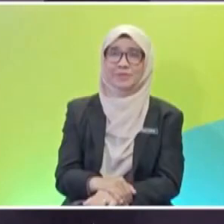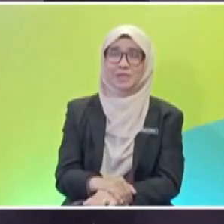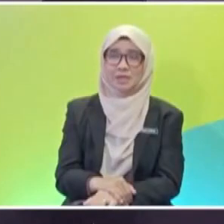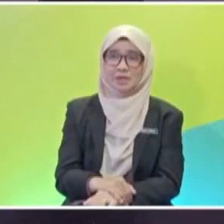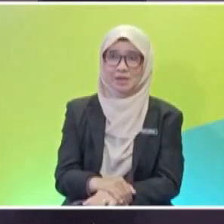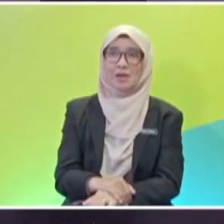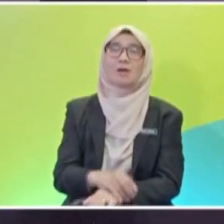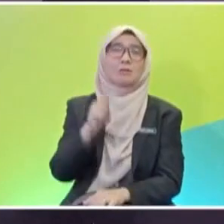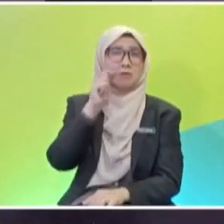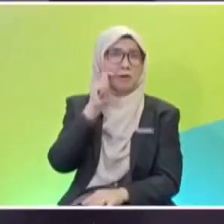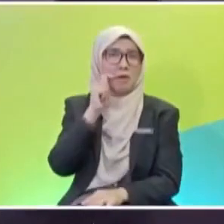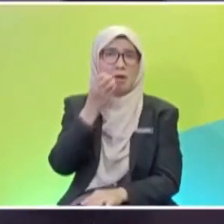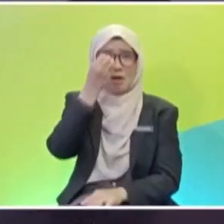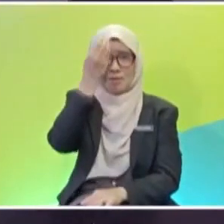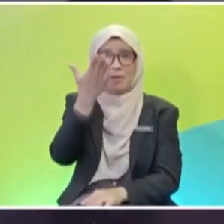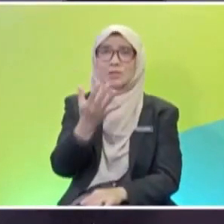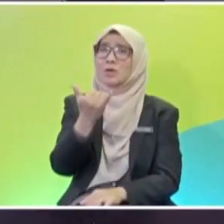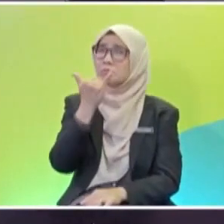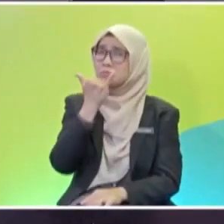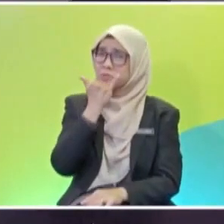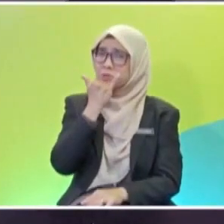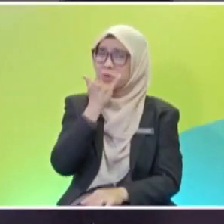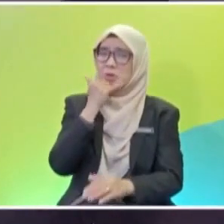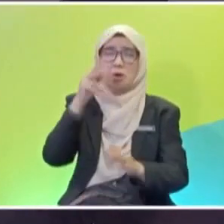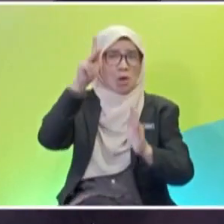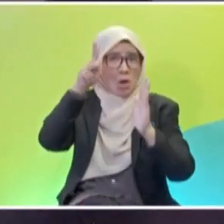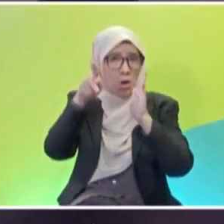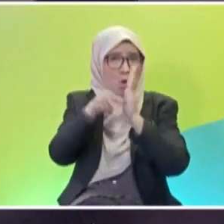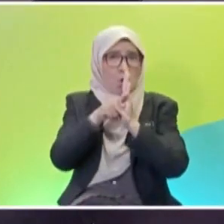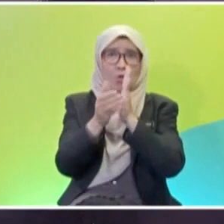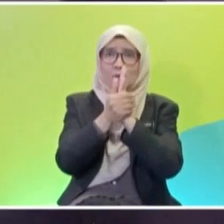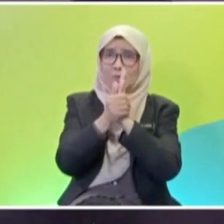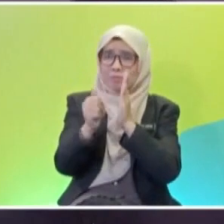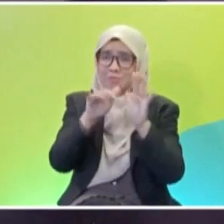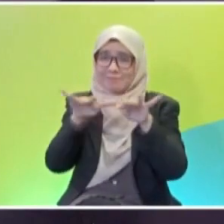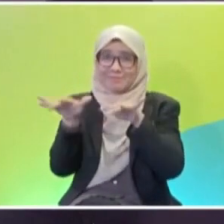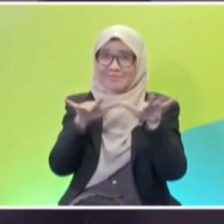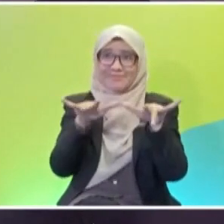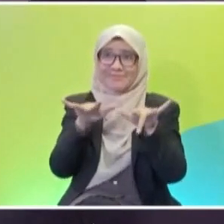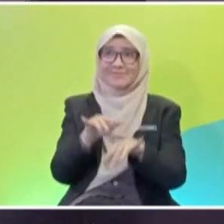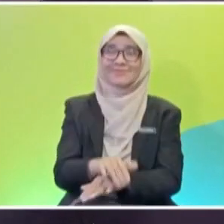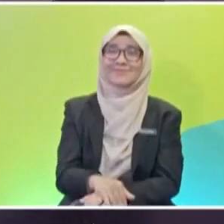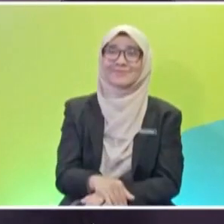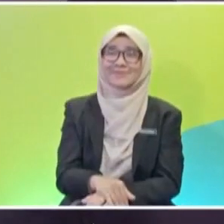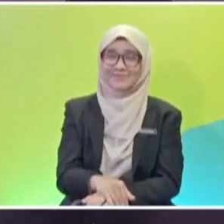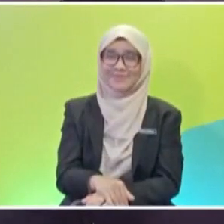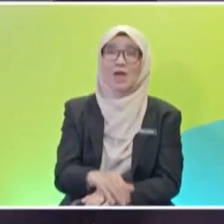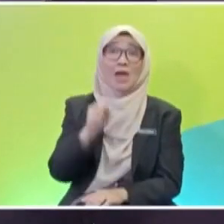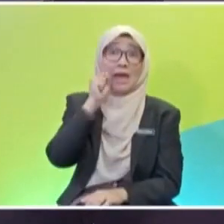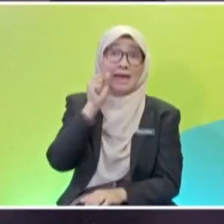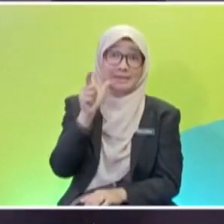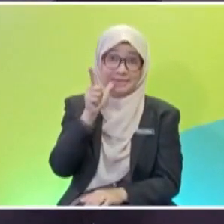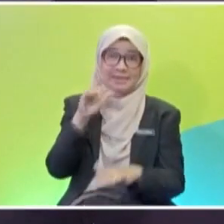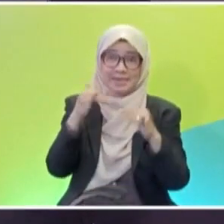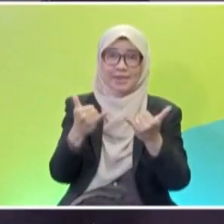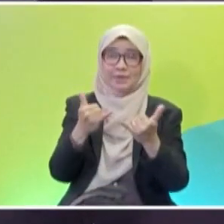no. Wrong. No. Okay. So what about Shenlin? What do you think? For the first or second question? For the first question. We'll go back to the